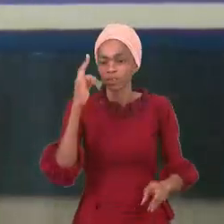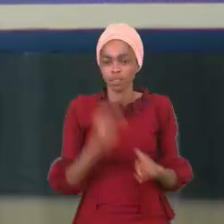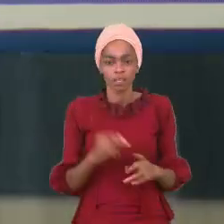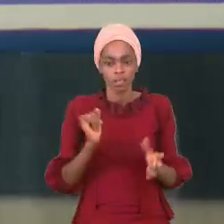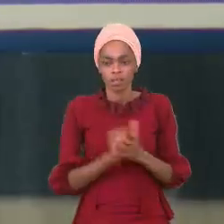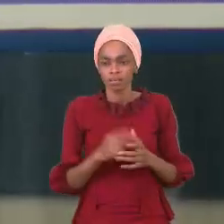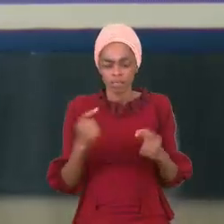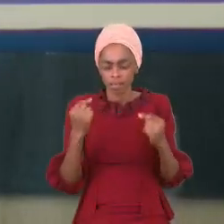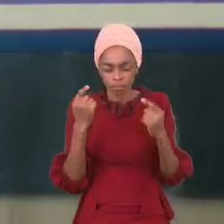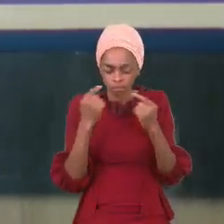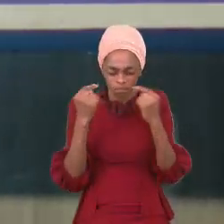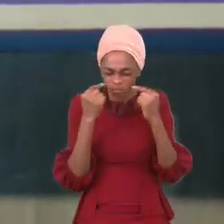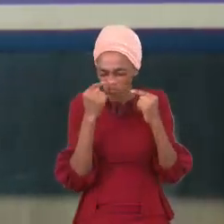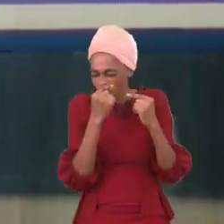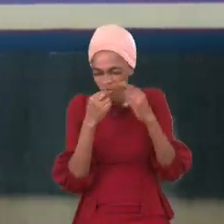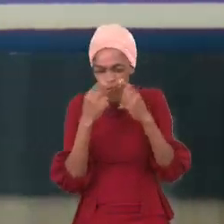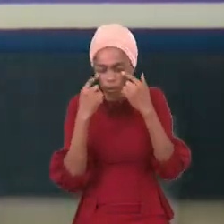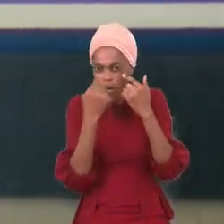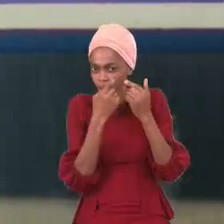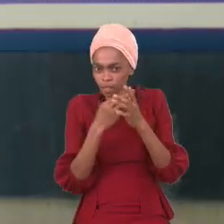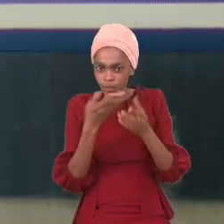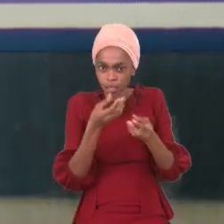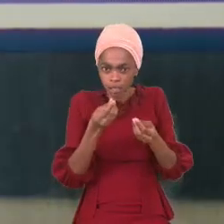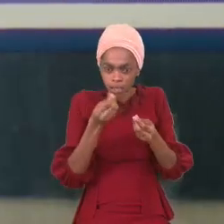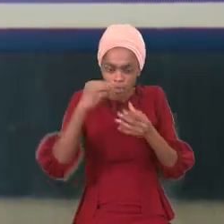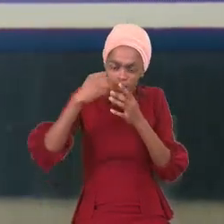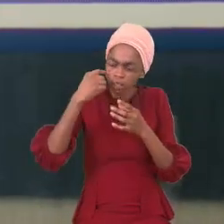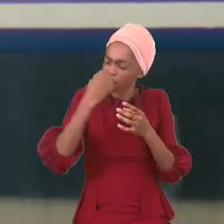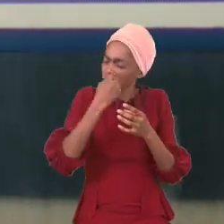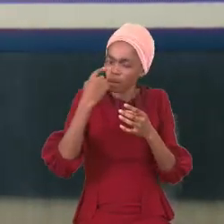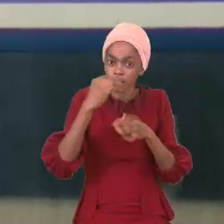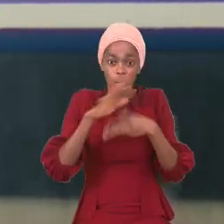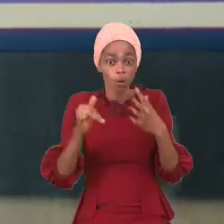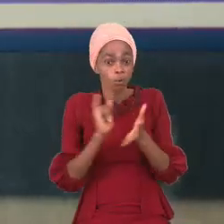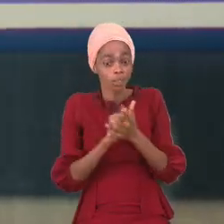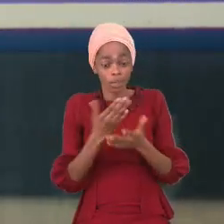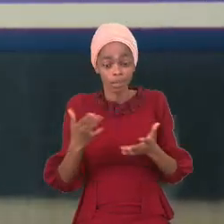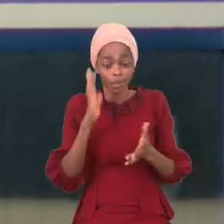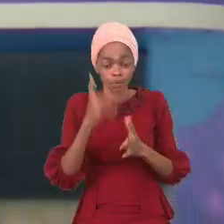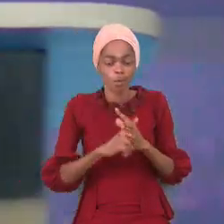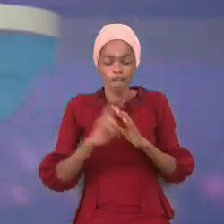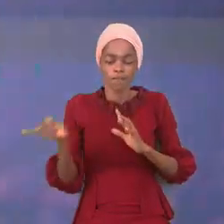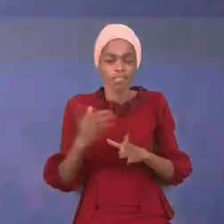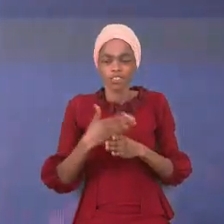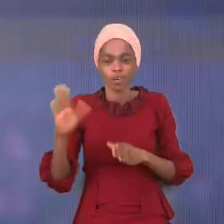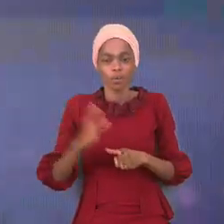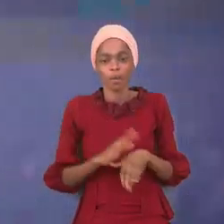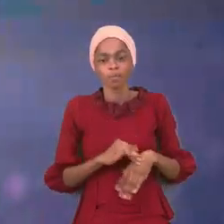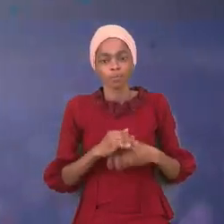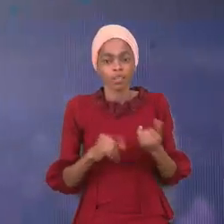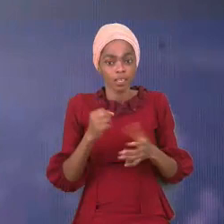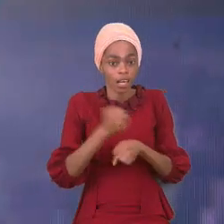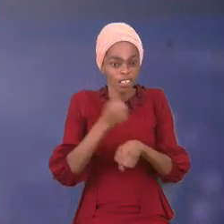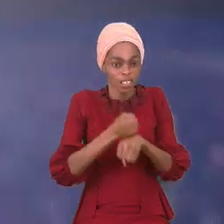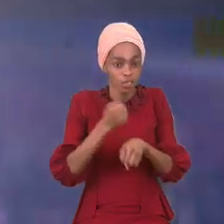thing pinching your eyes as if there's sand there, all that thing will vanish away. The stone